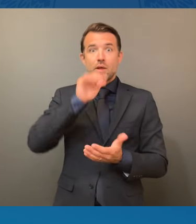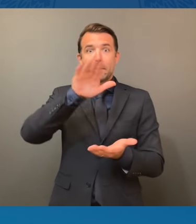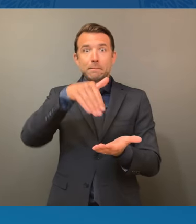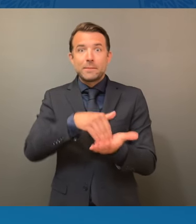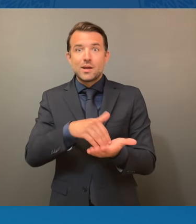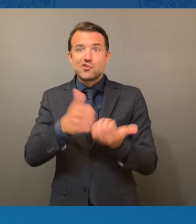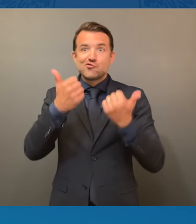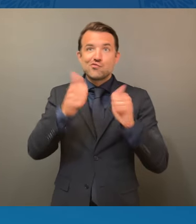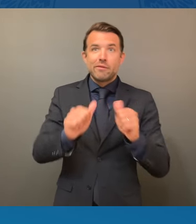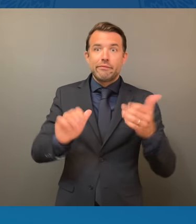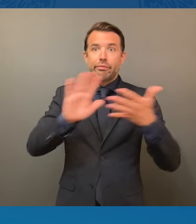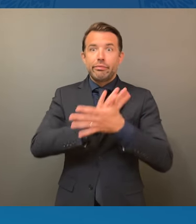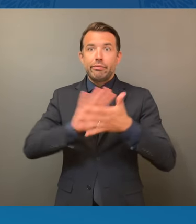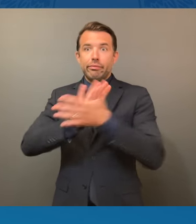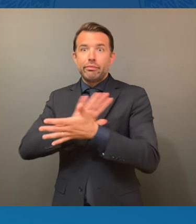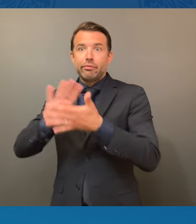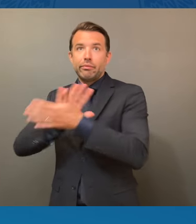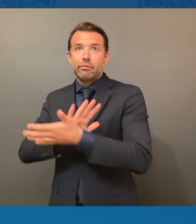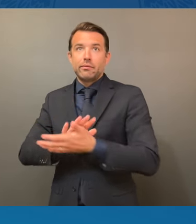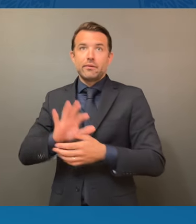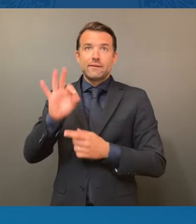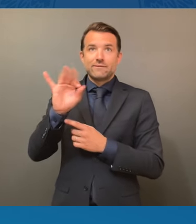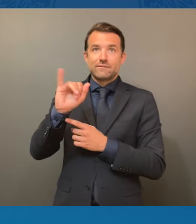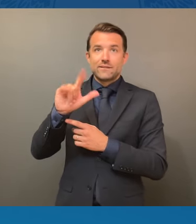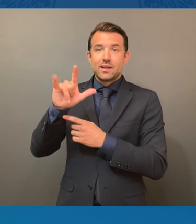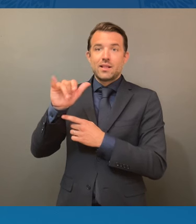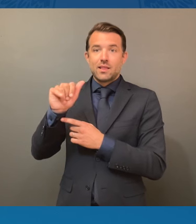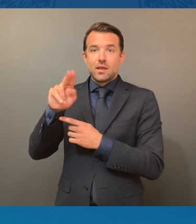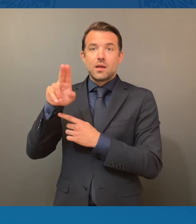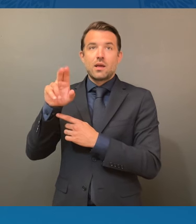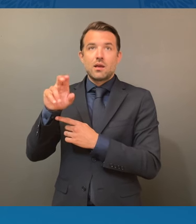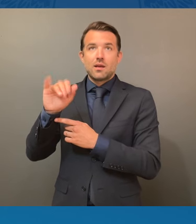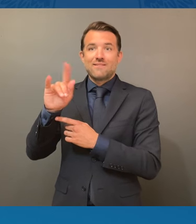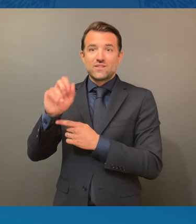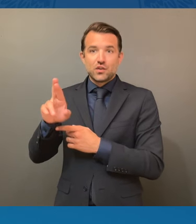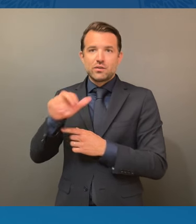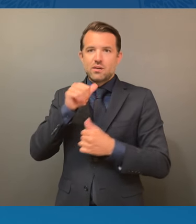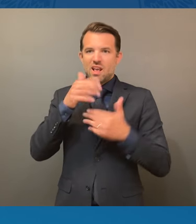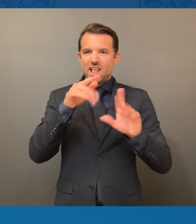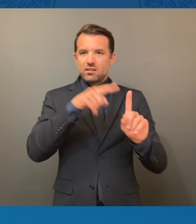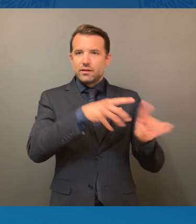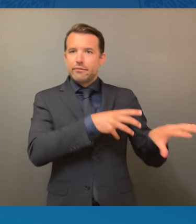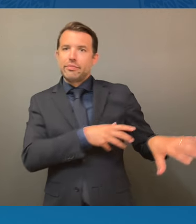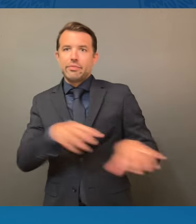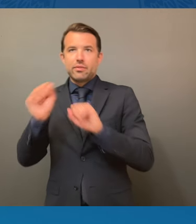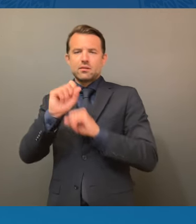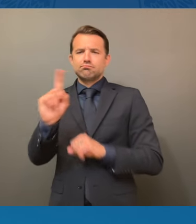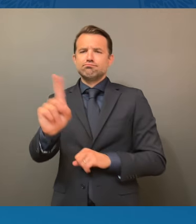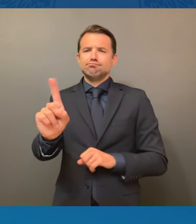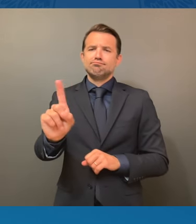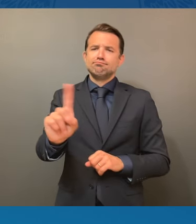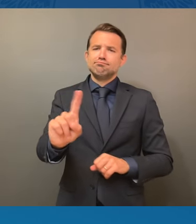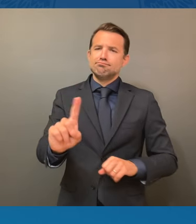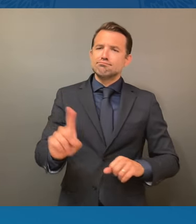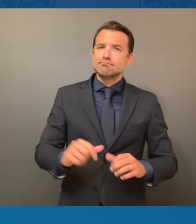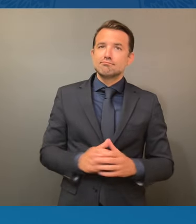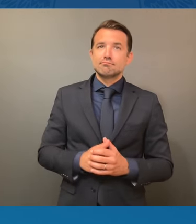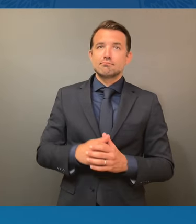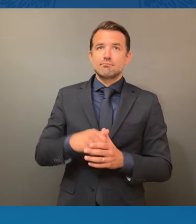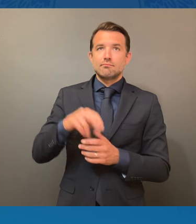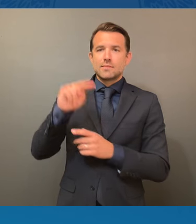rights and freedoms. So leaders of the NAACP, together we have accomplished